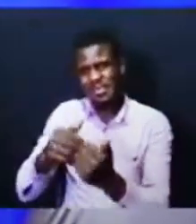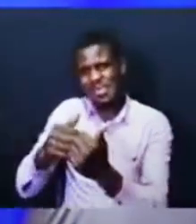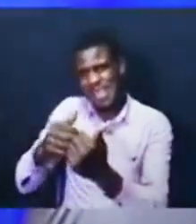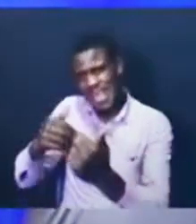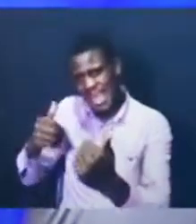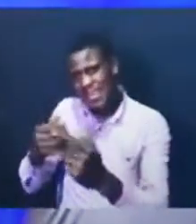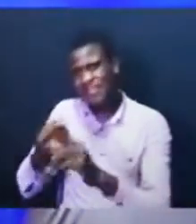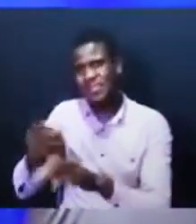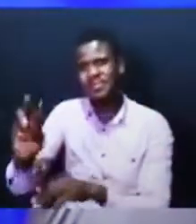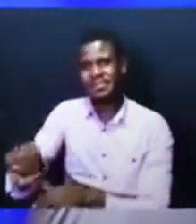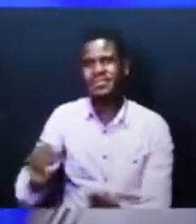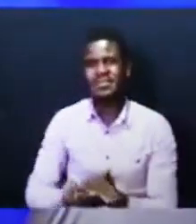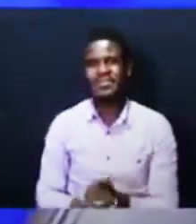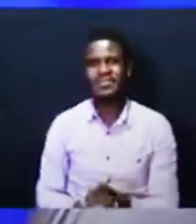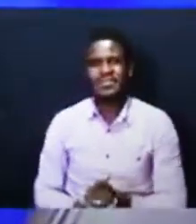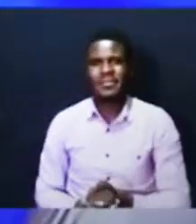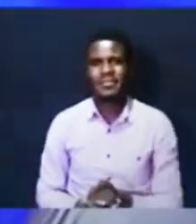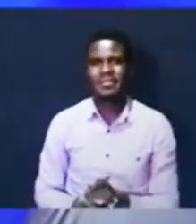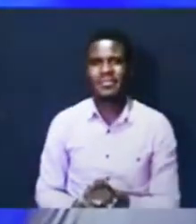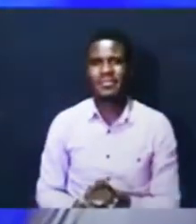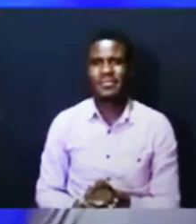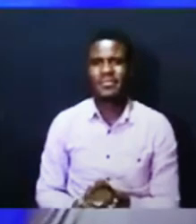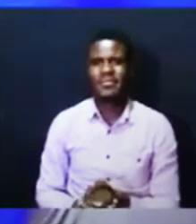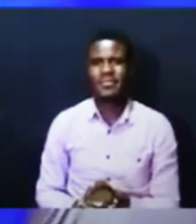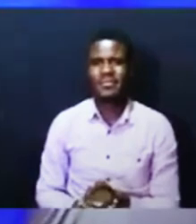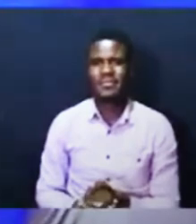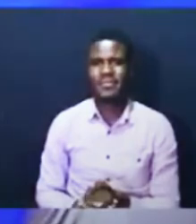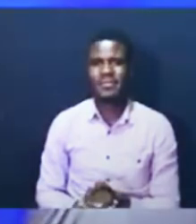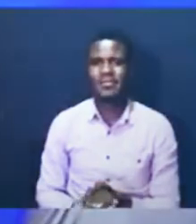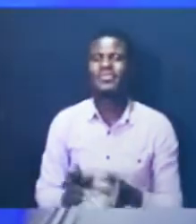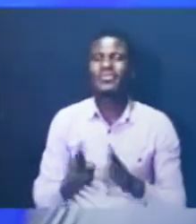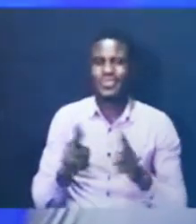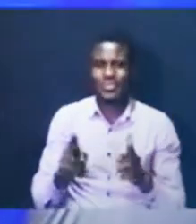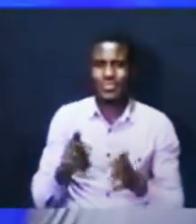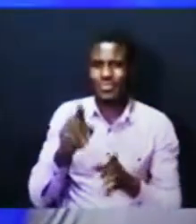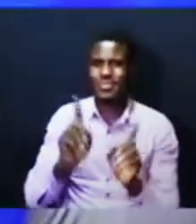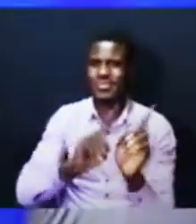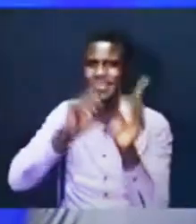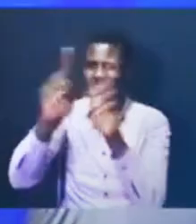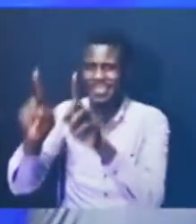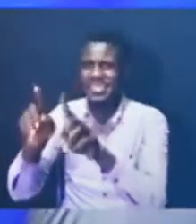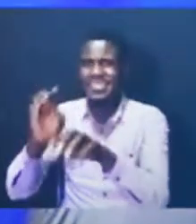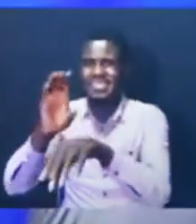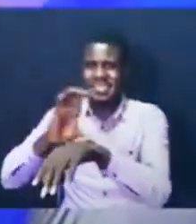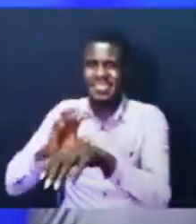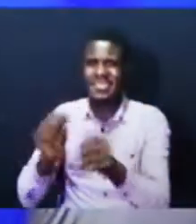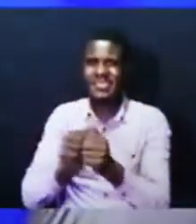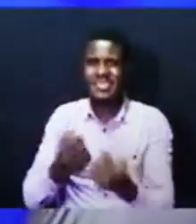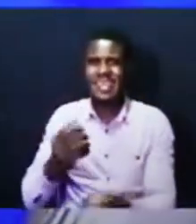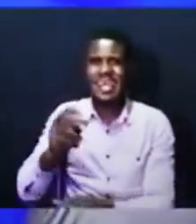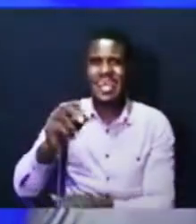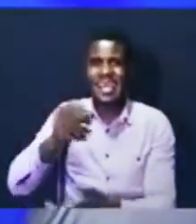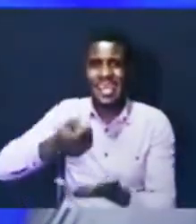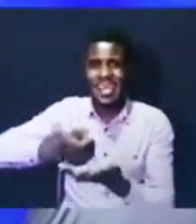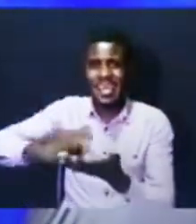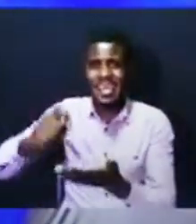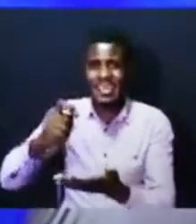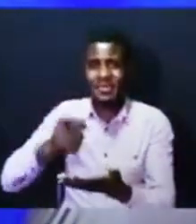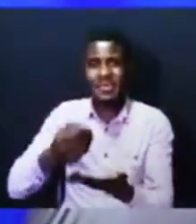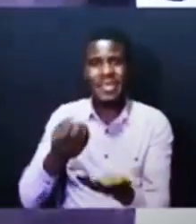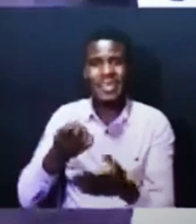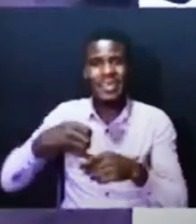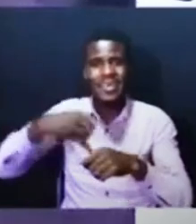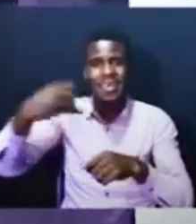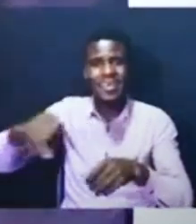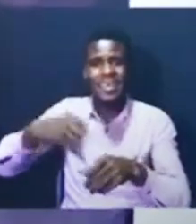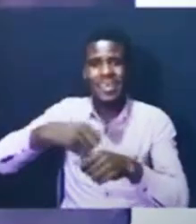So you should just go to check with a marker. Such people mark their forehead. So when they are coming, you avoid them. Mark them and